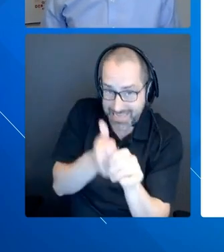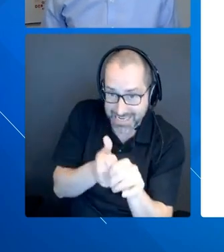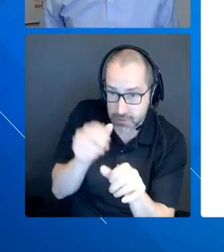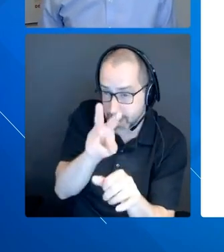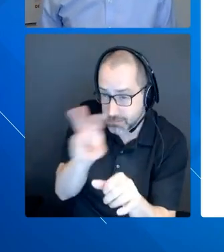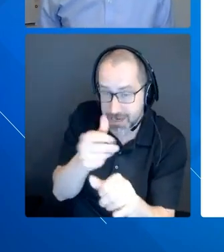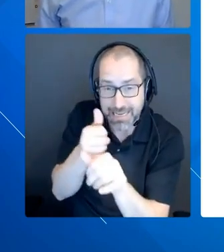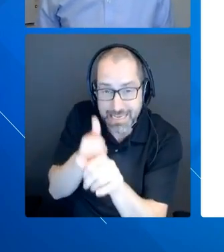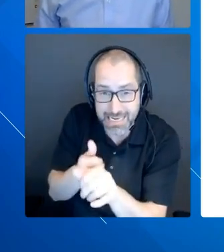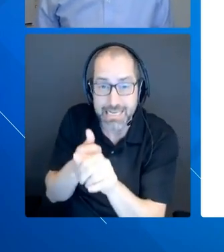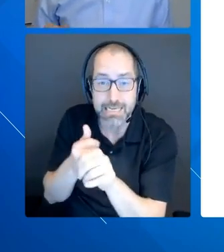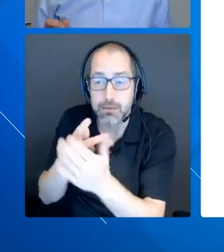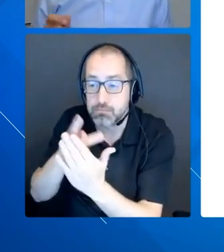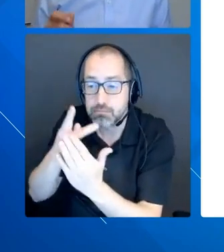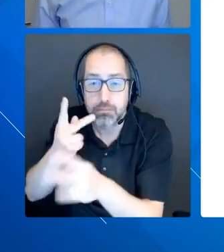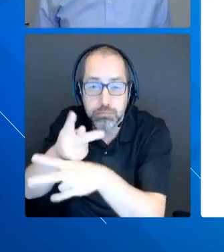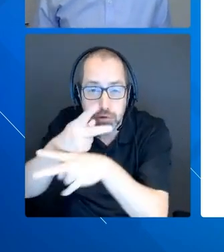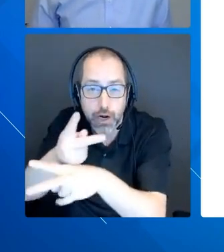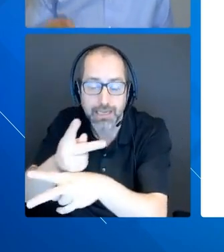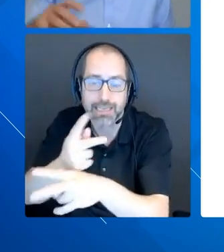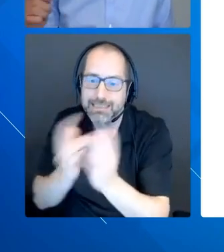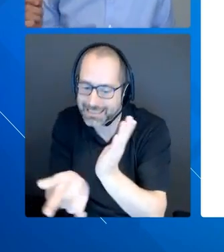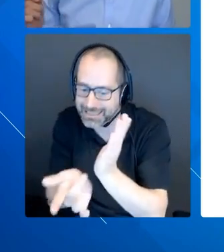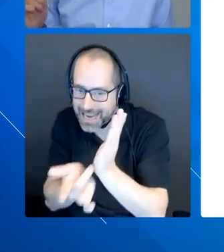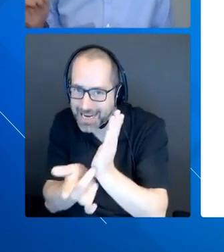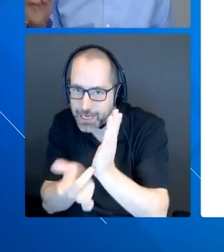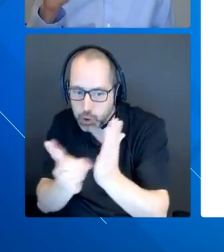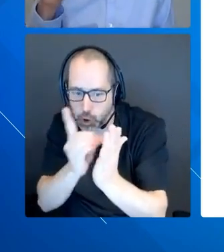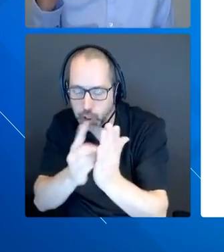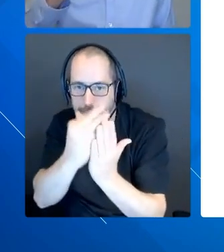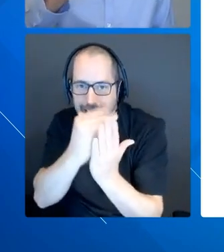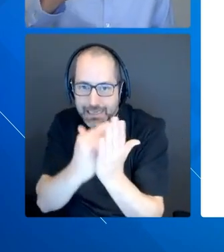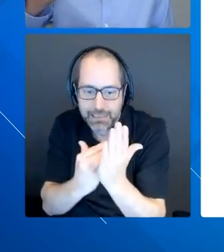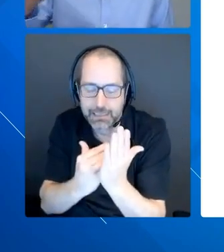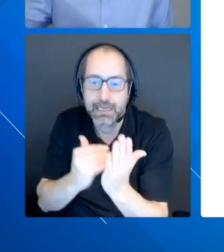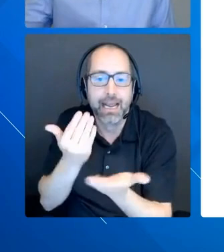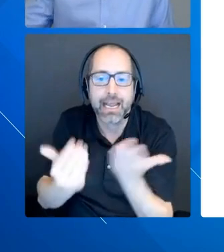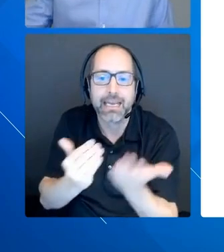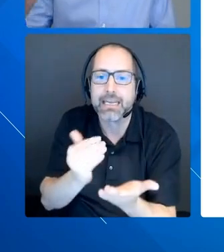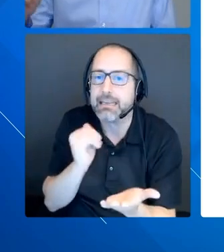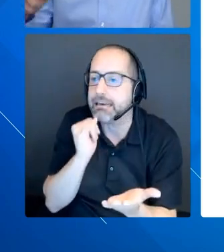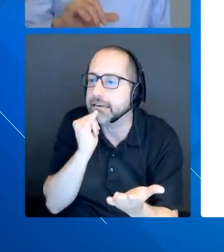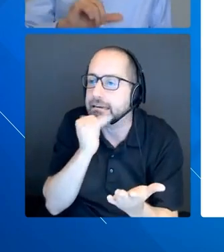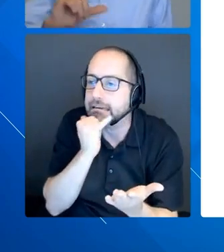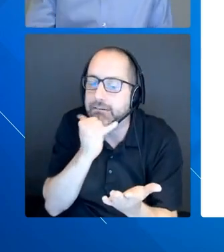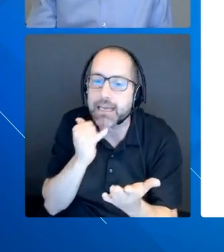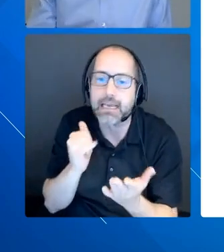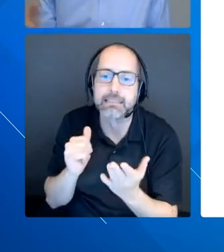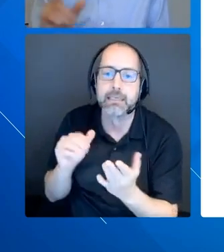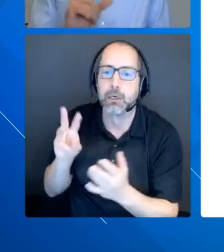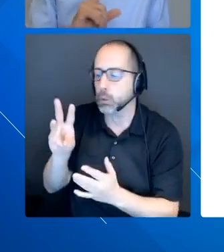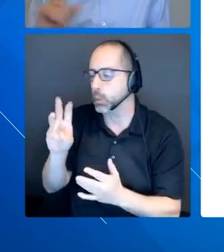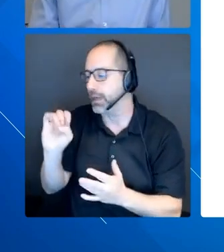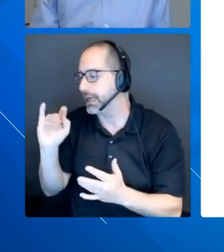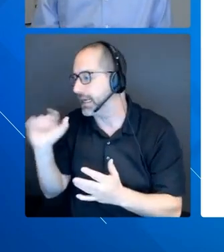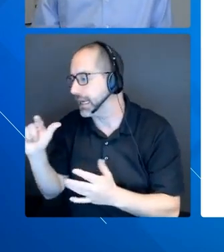technical document. It will list the defects. It'll list it'll break it out by WCAG guidelines